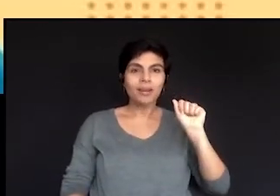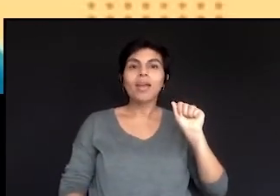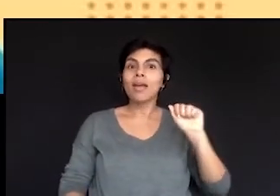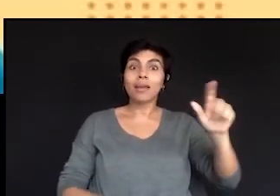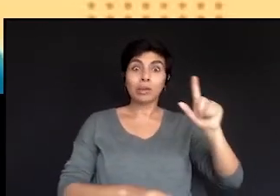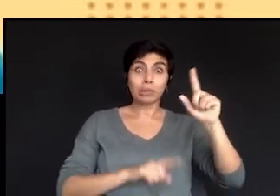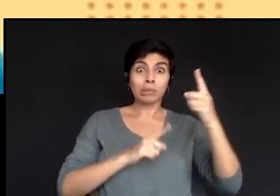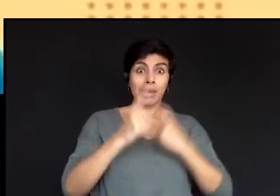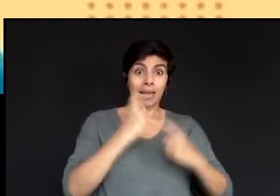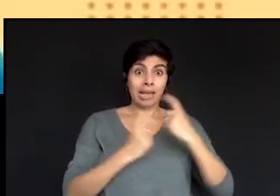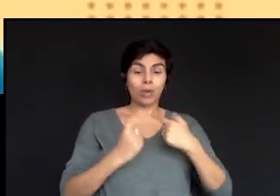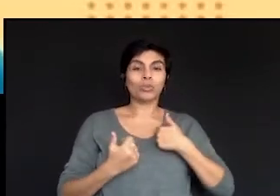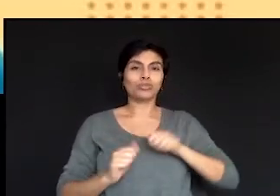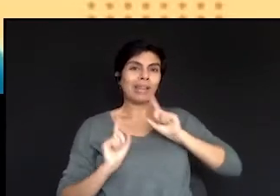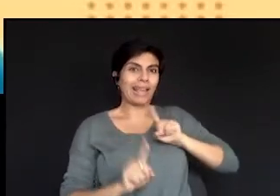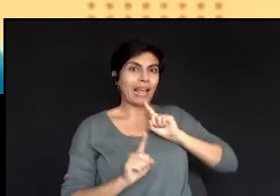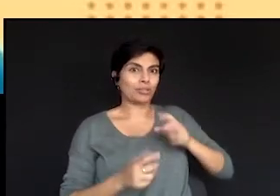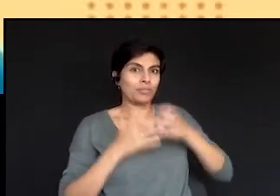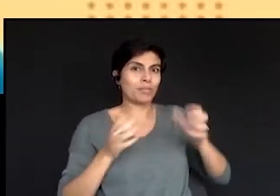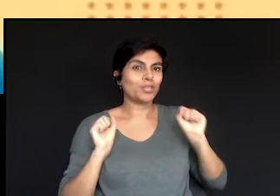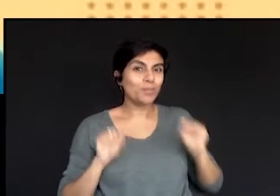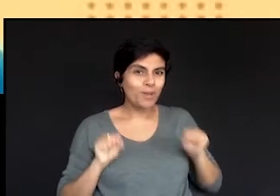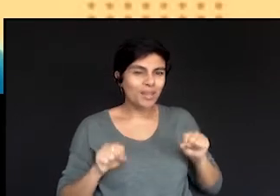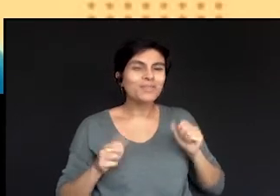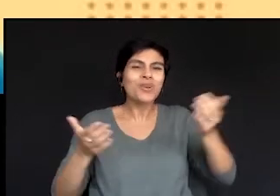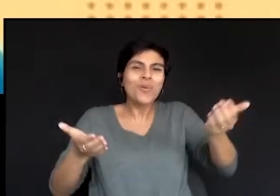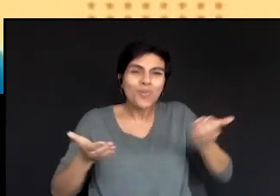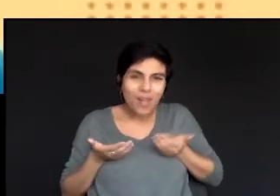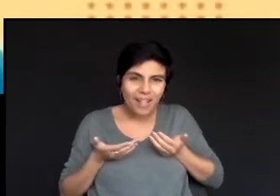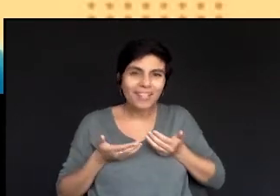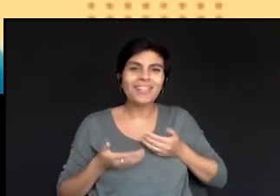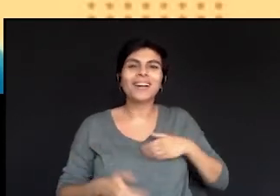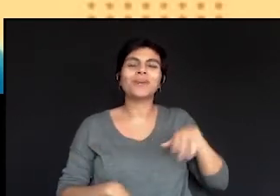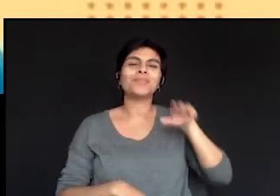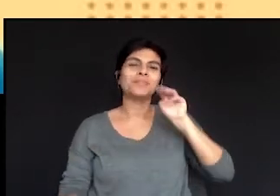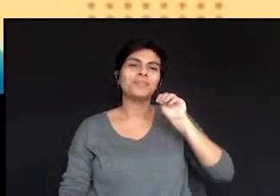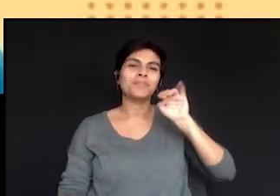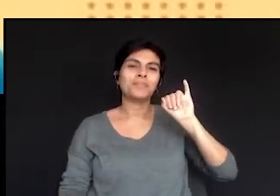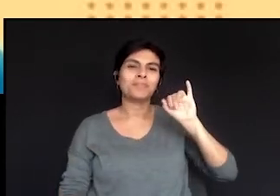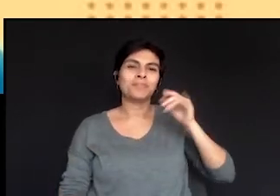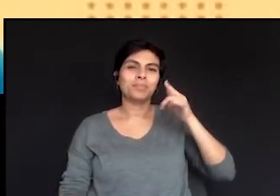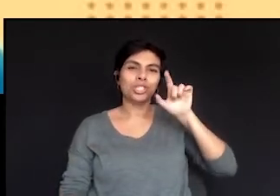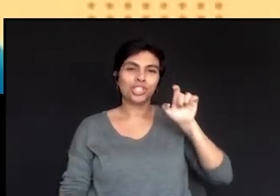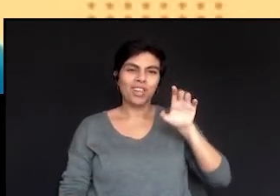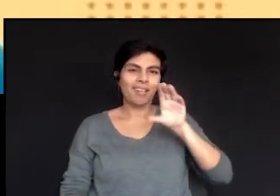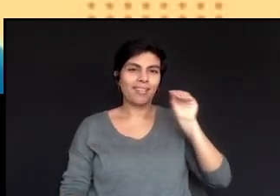try to take as many questions as possible. Welcome, Michelle and Saki.